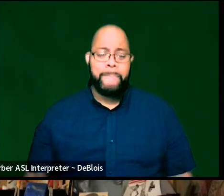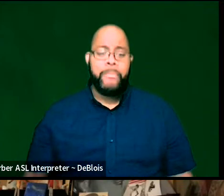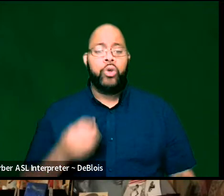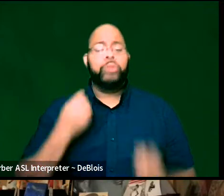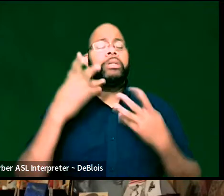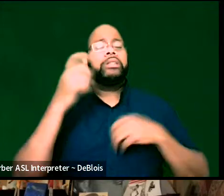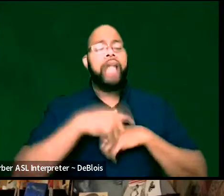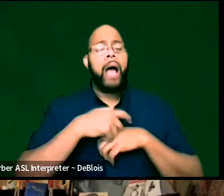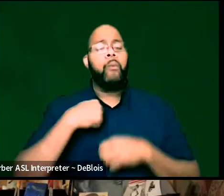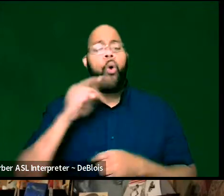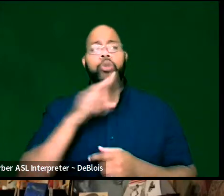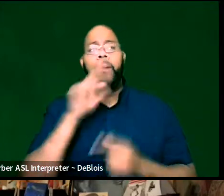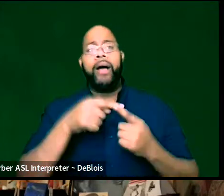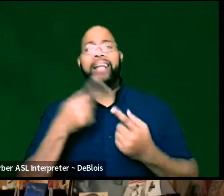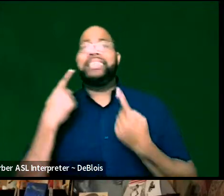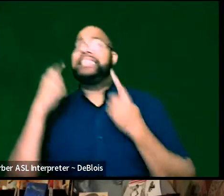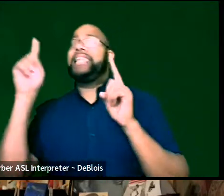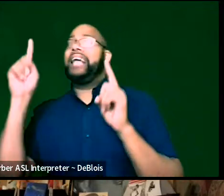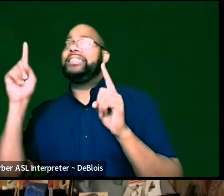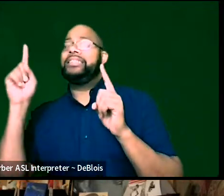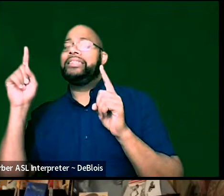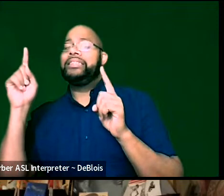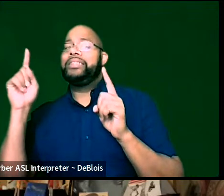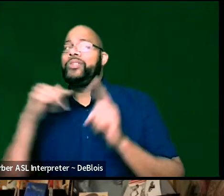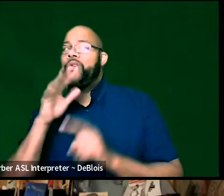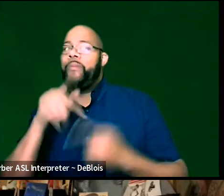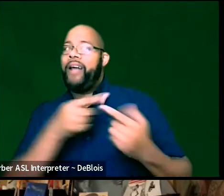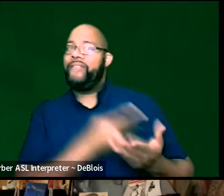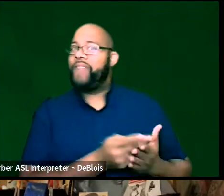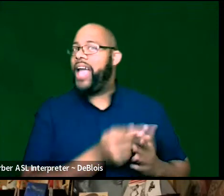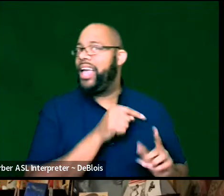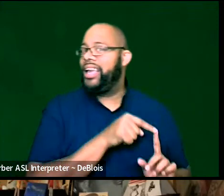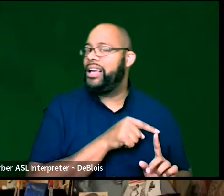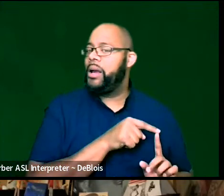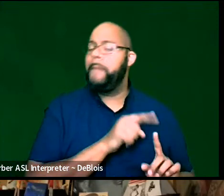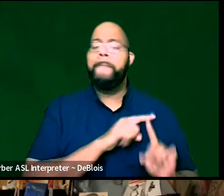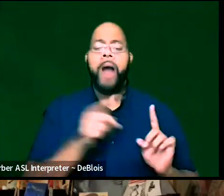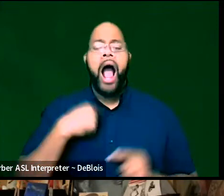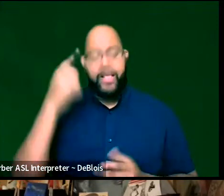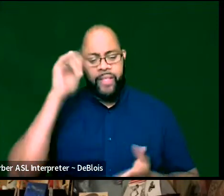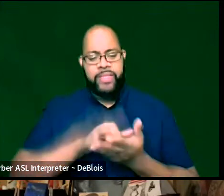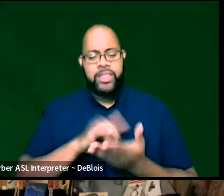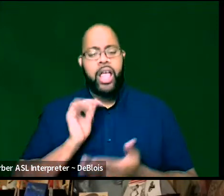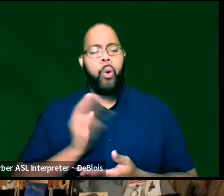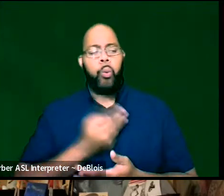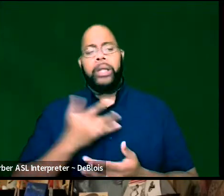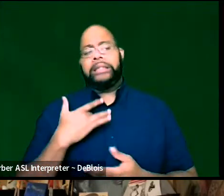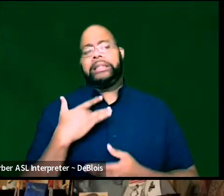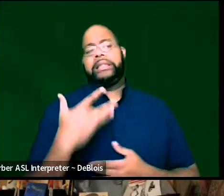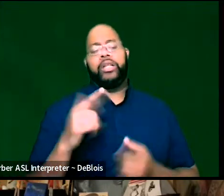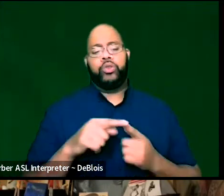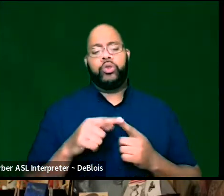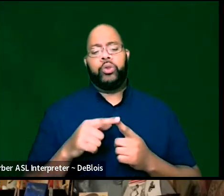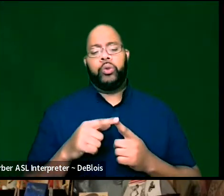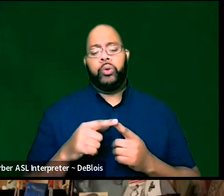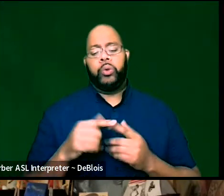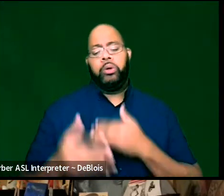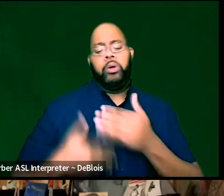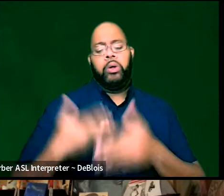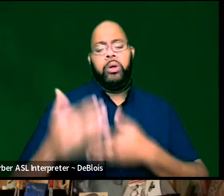many times we only talk about the success, we don't talk about the failures. And I think that we tend to perpetuate